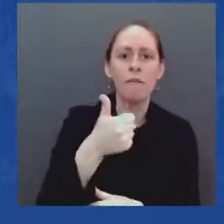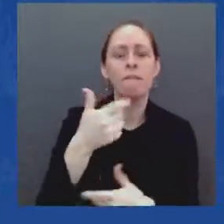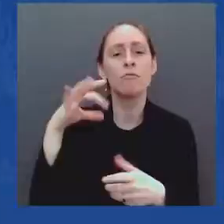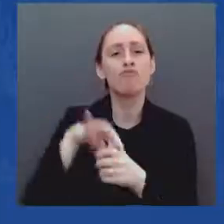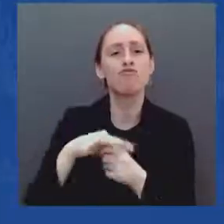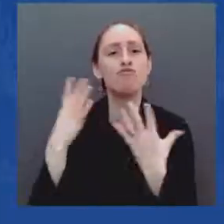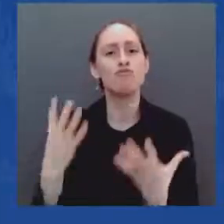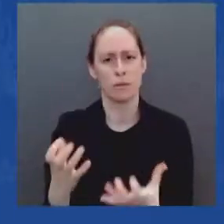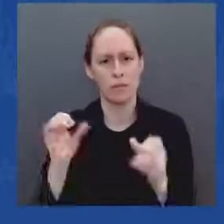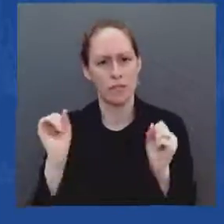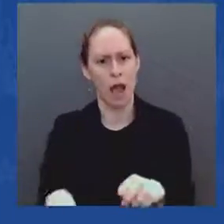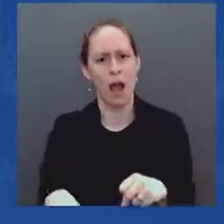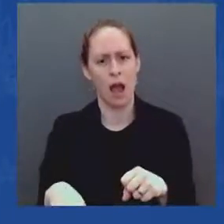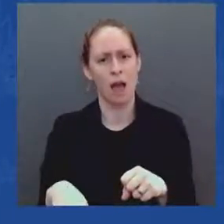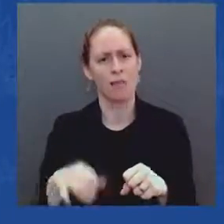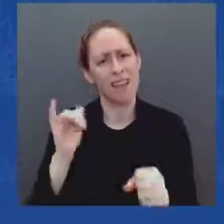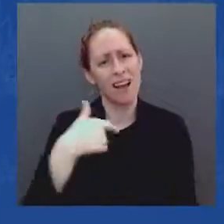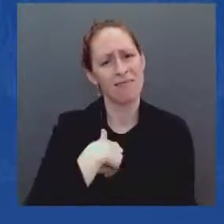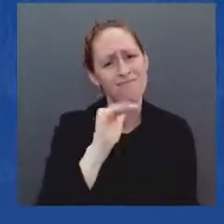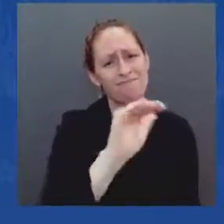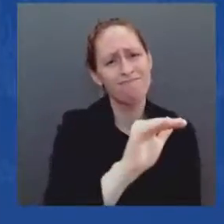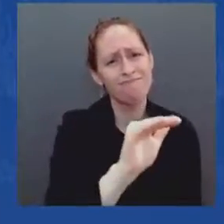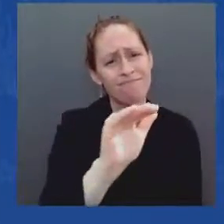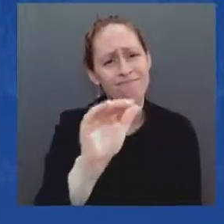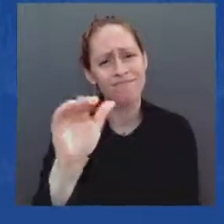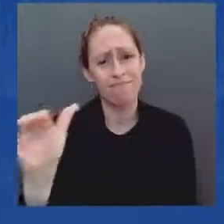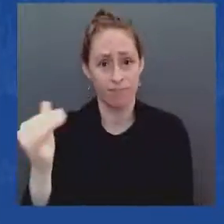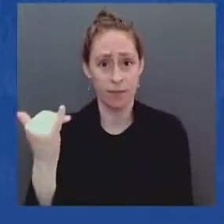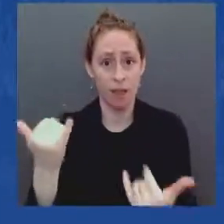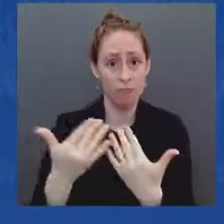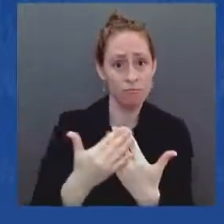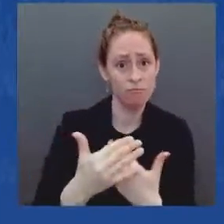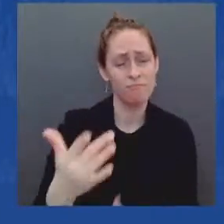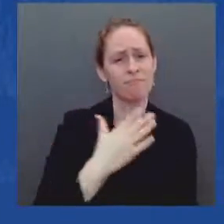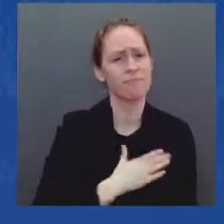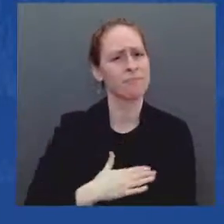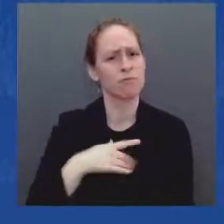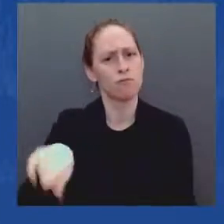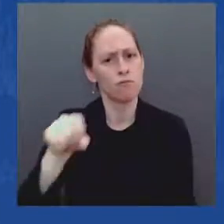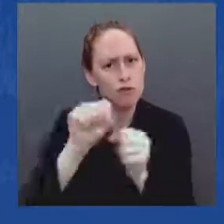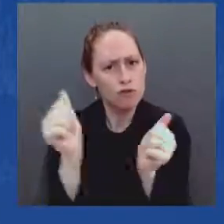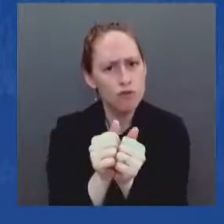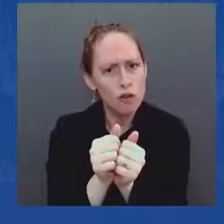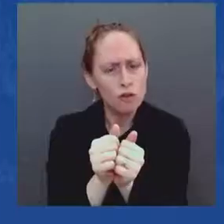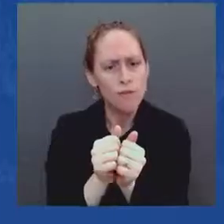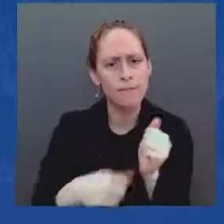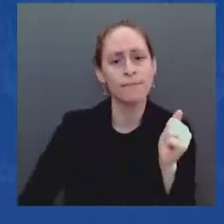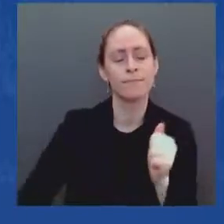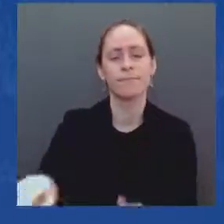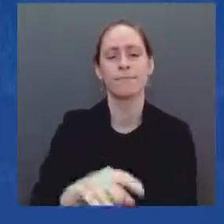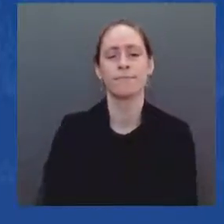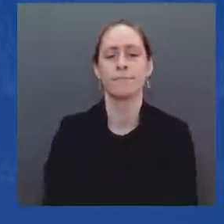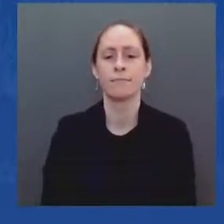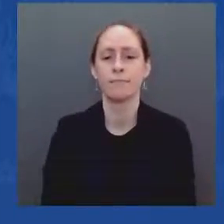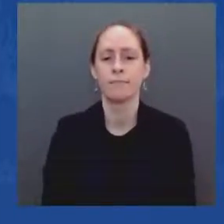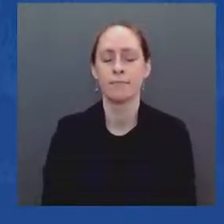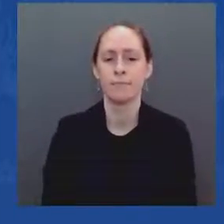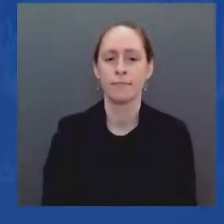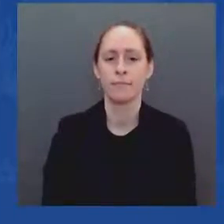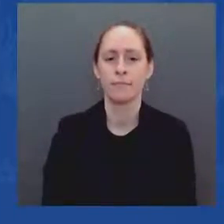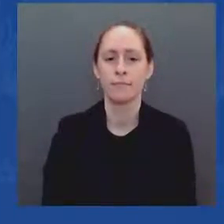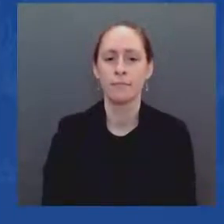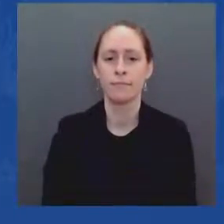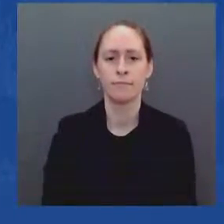work together to ensure that all Americans who are eligible to vote actually have meaningful access